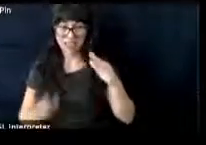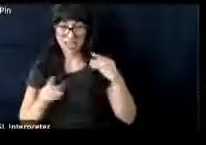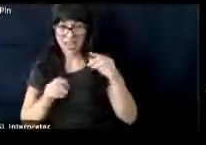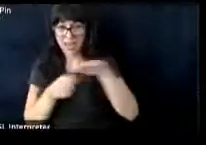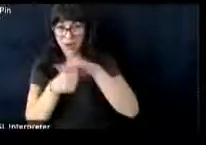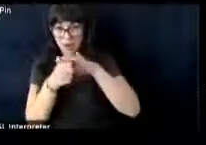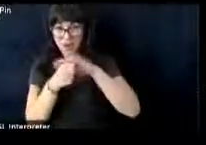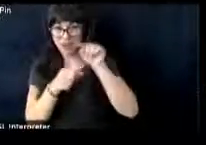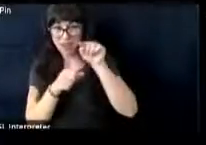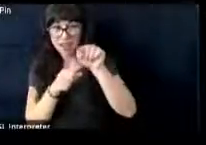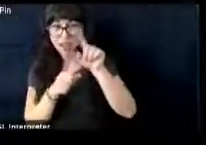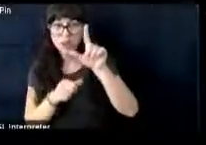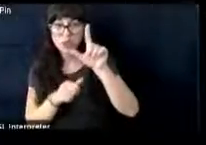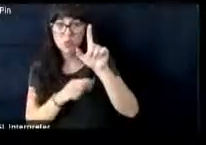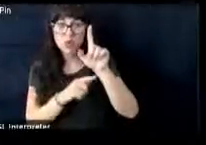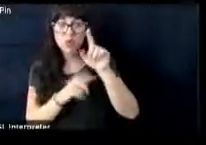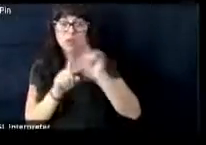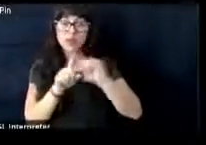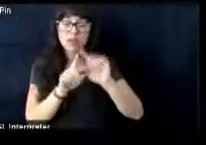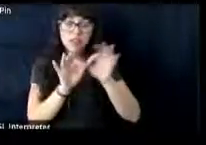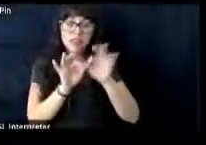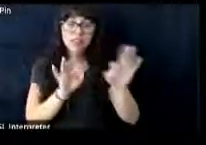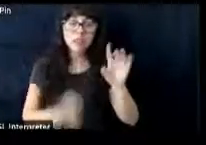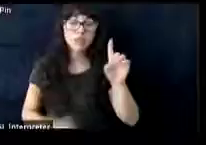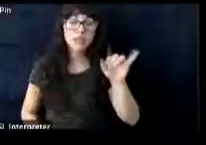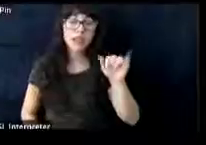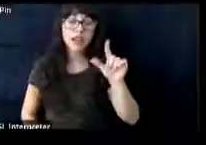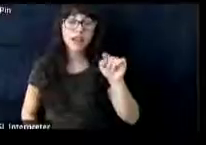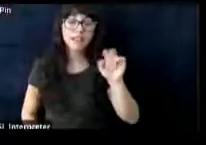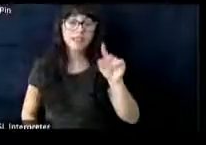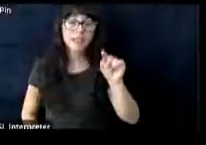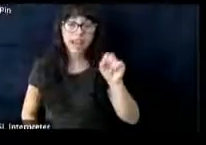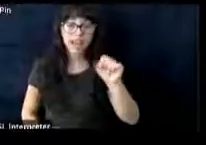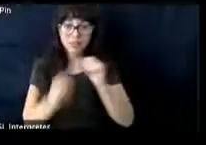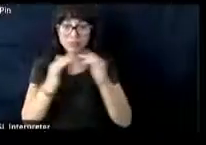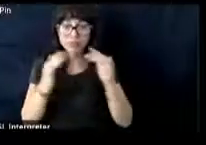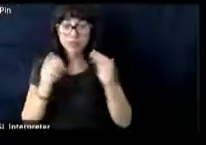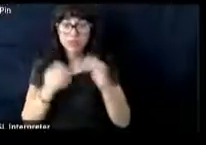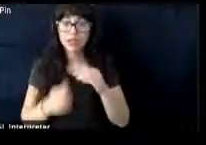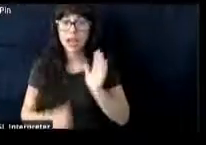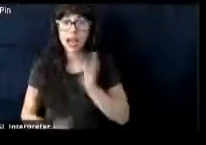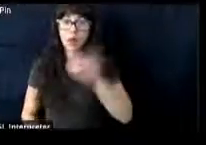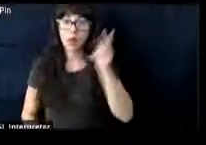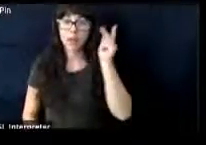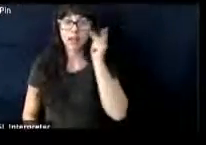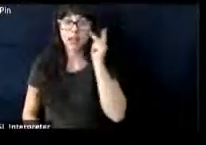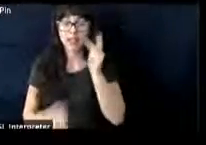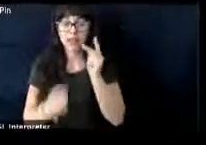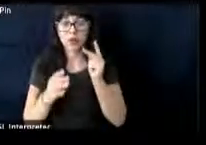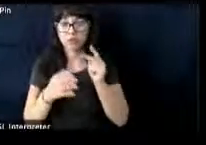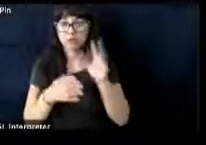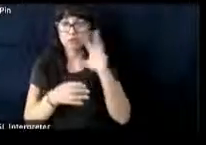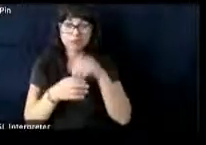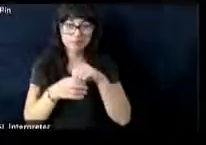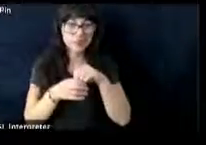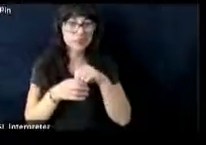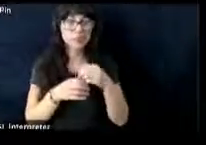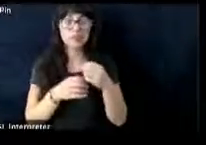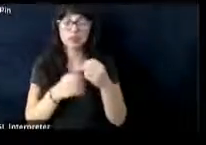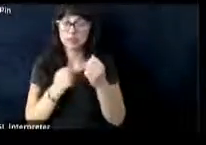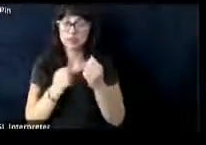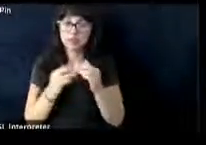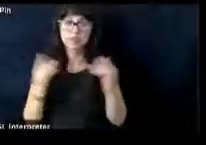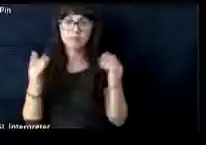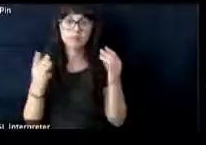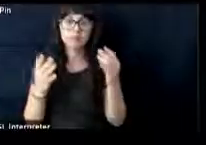21 different languages and dialects spoken. Our political makeup in the entire valley is ideal in that it's close to